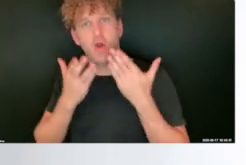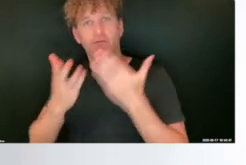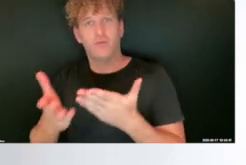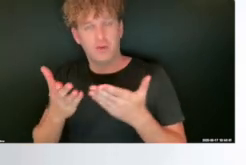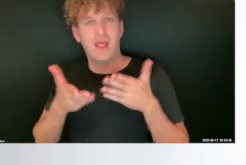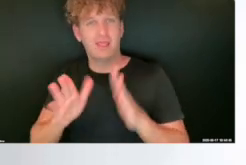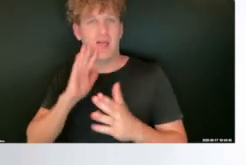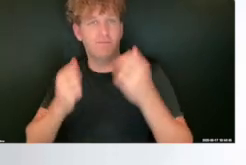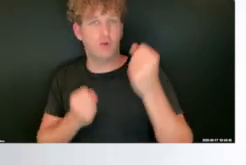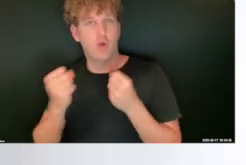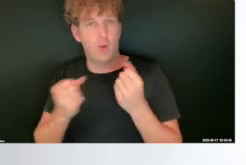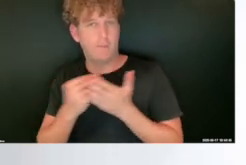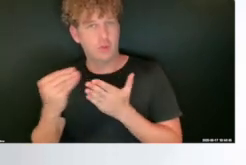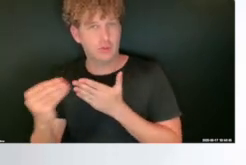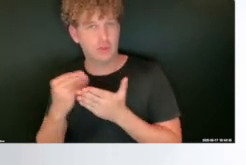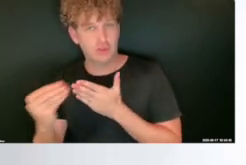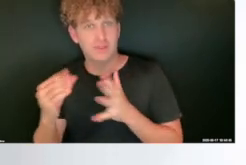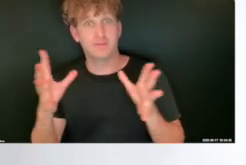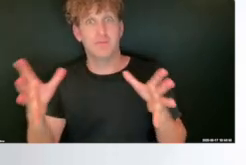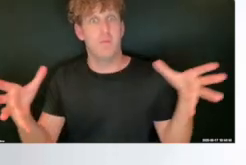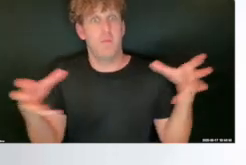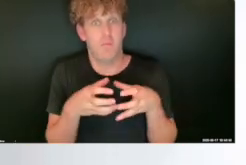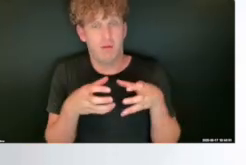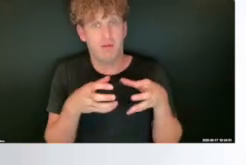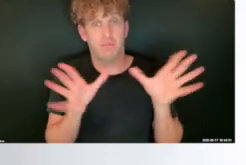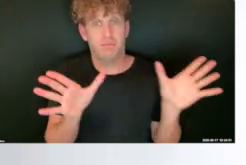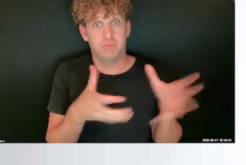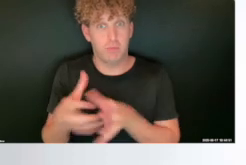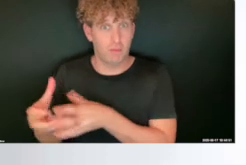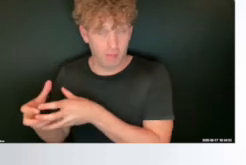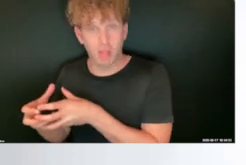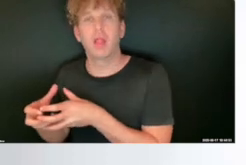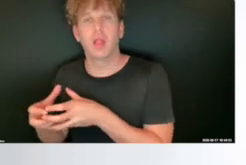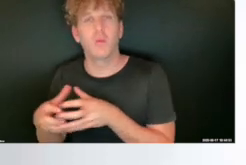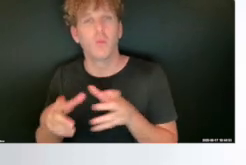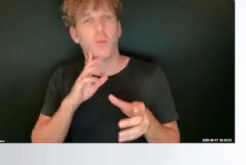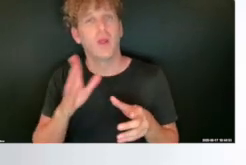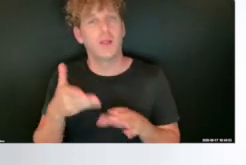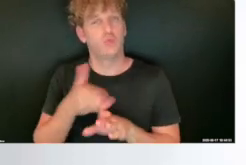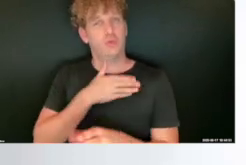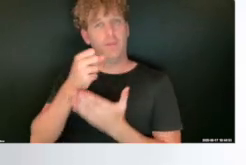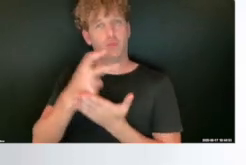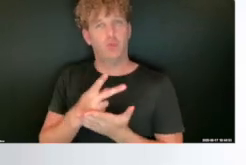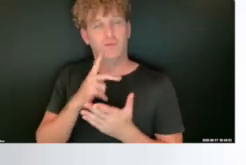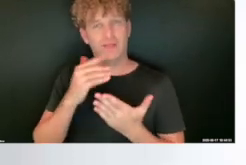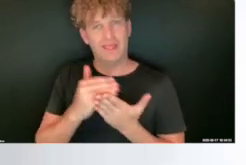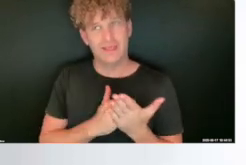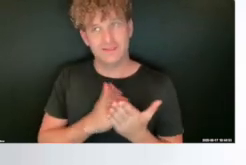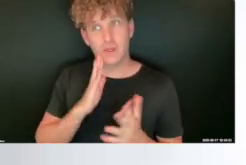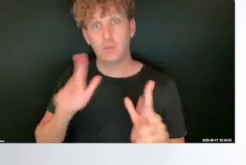Hi, folks. All right, I think I'll take us home and be brief. So this is just an update on the work group